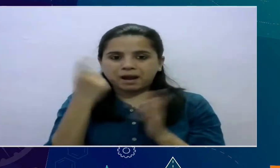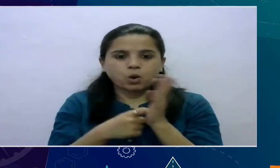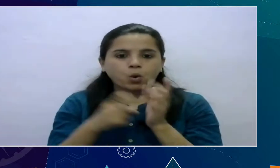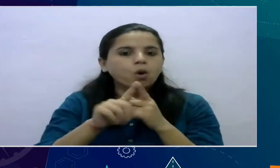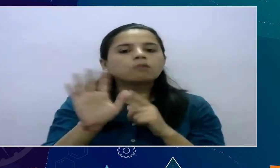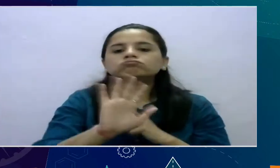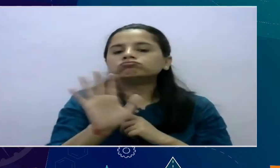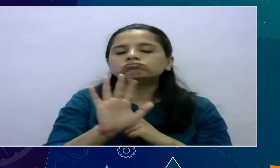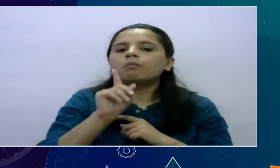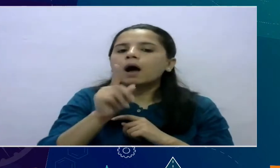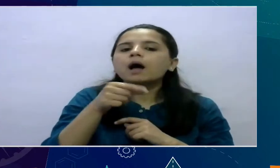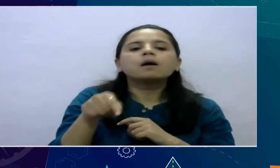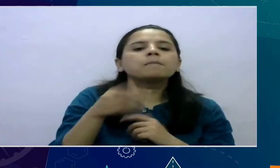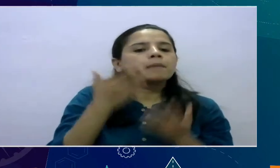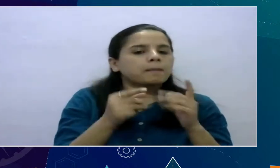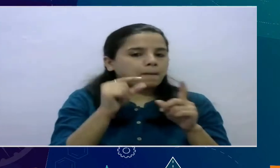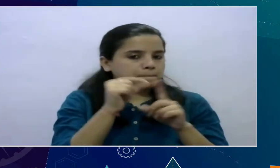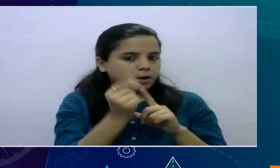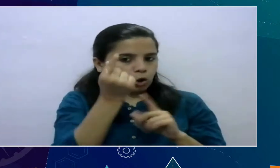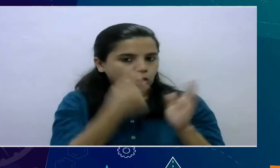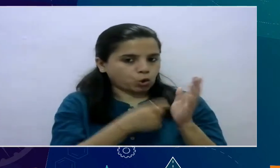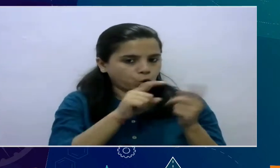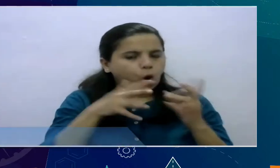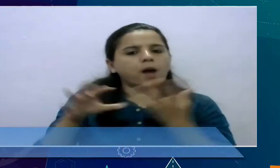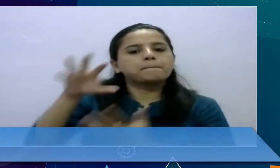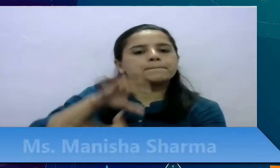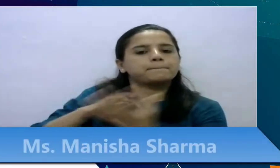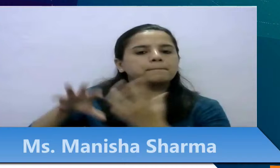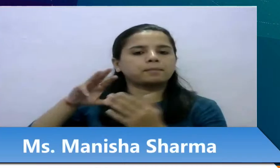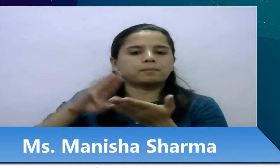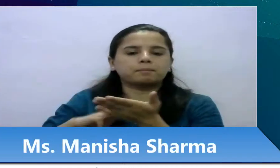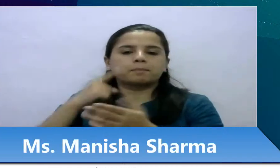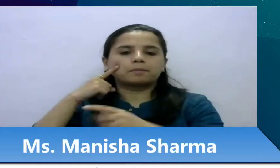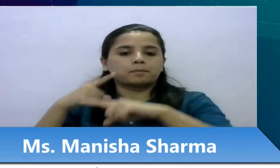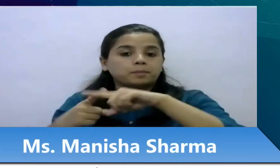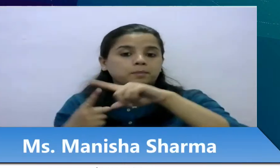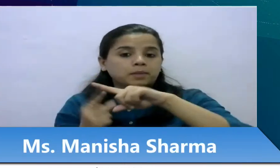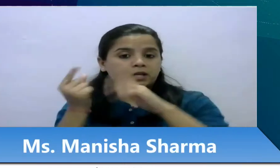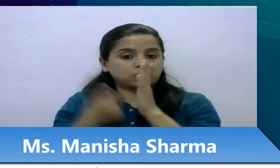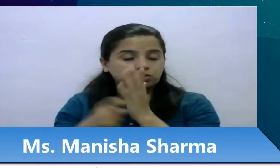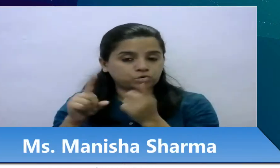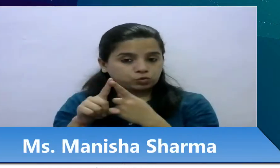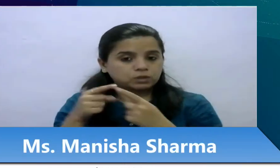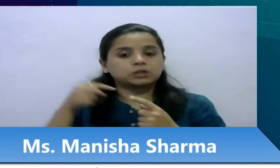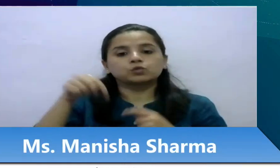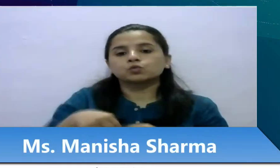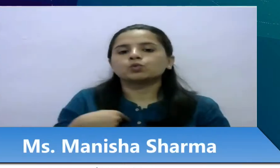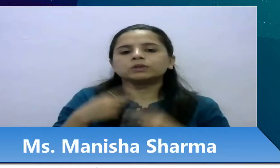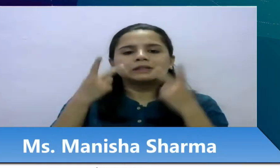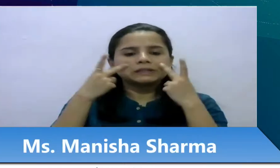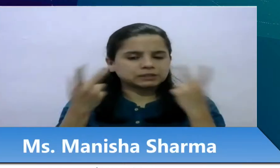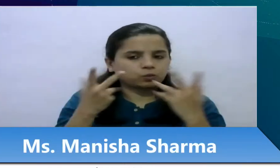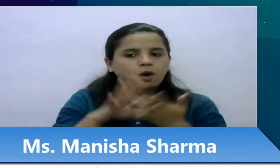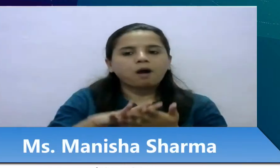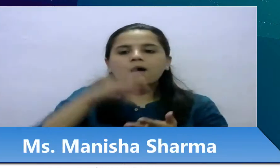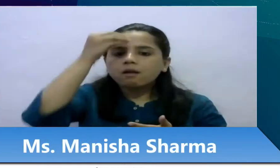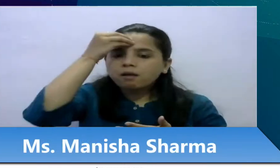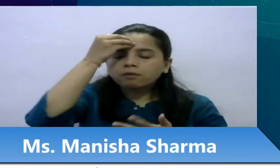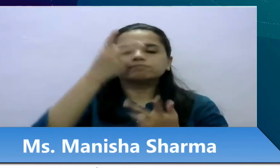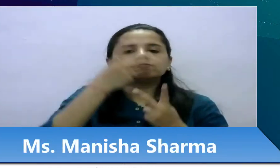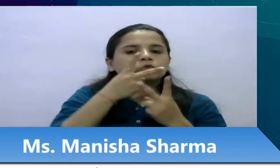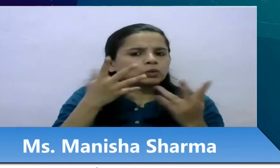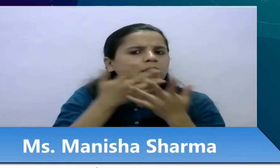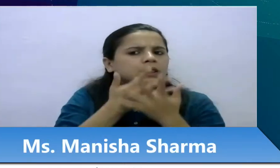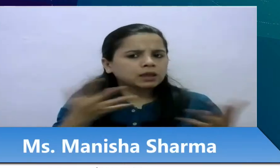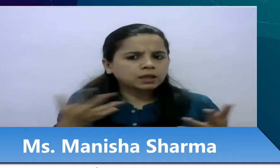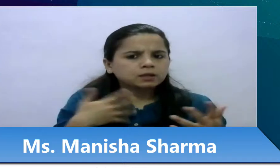a pure substance or a mixture. So today our highlight would be that we would be learning things